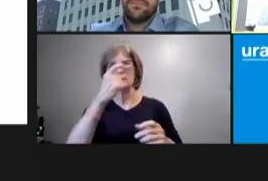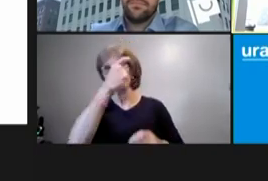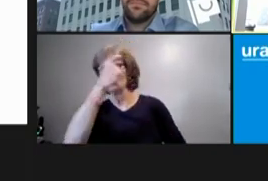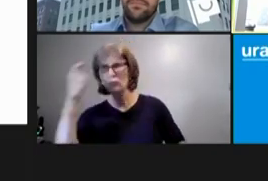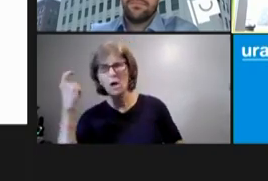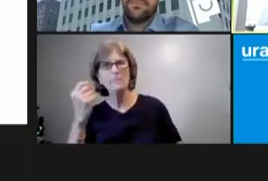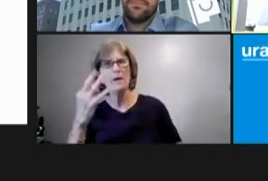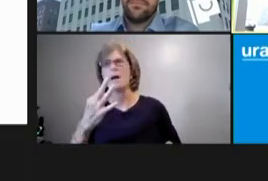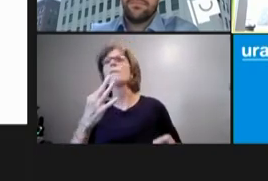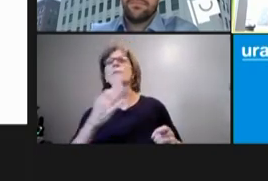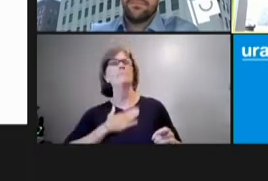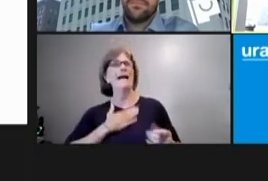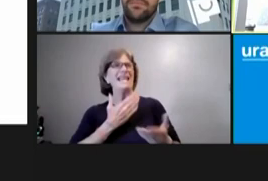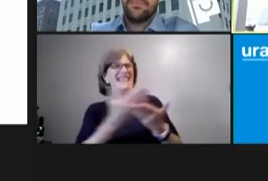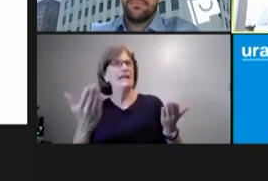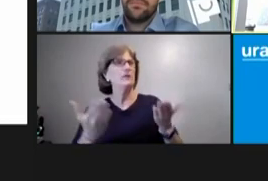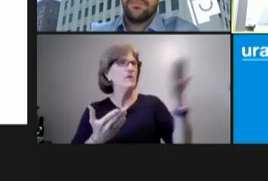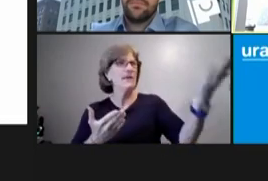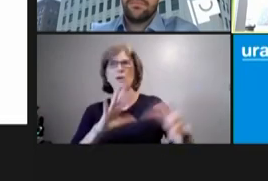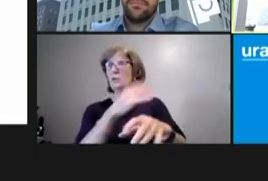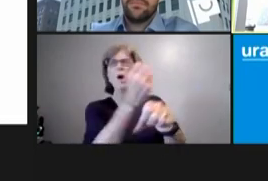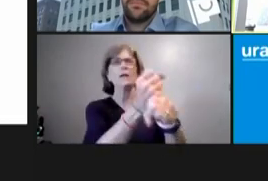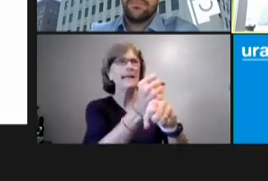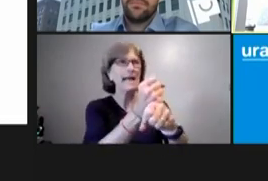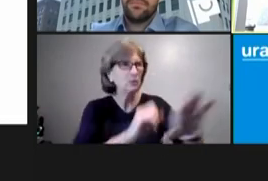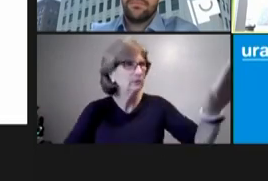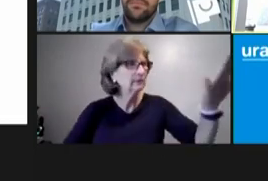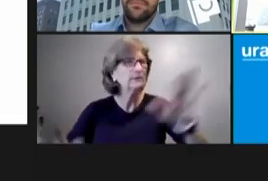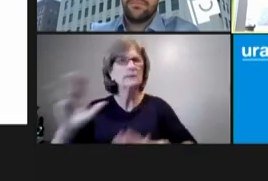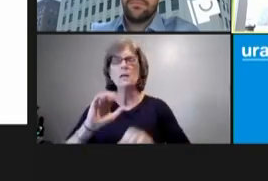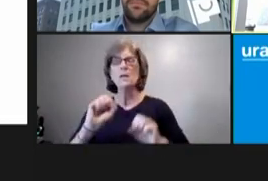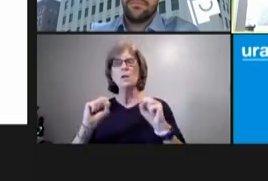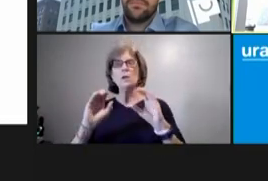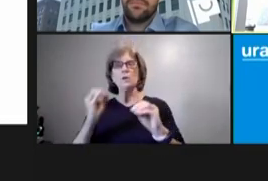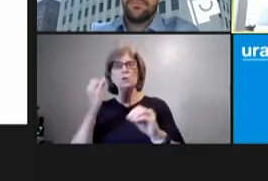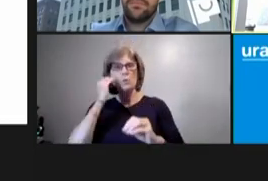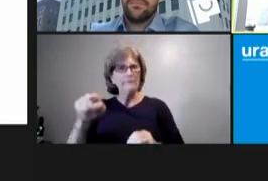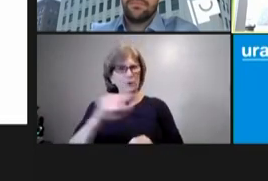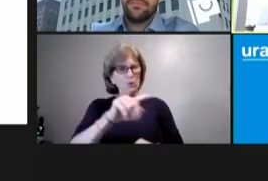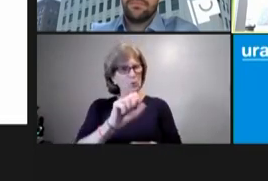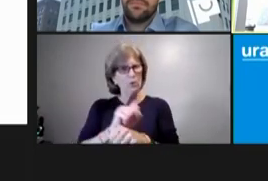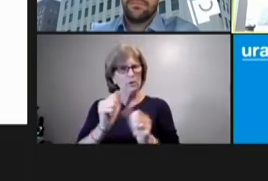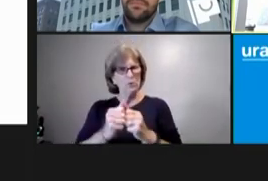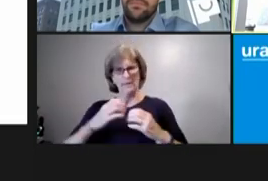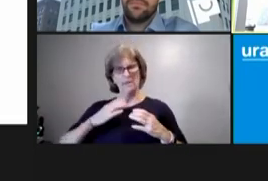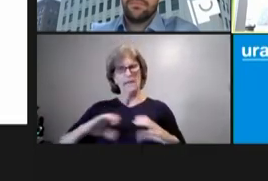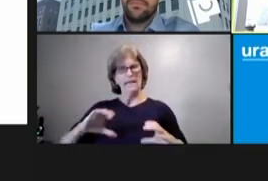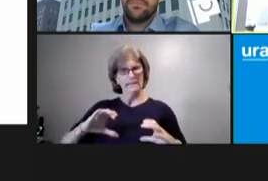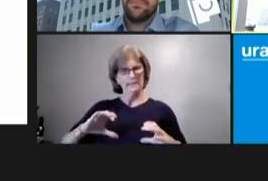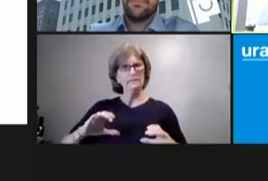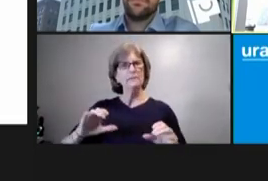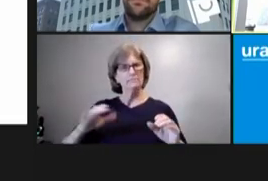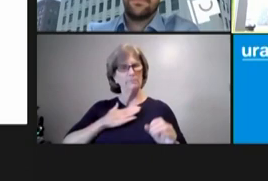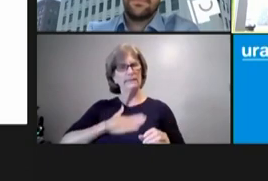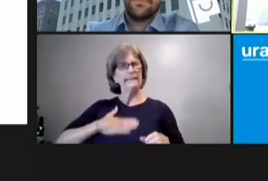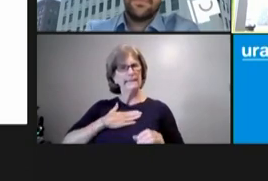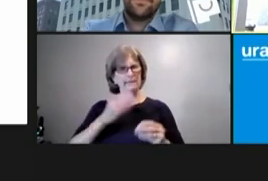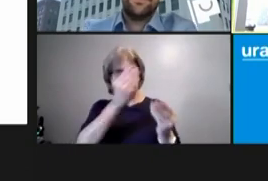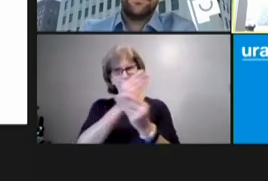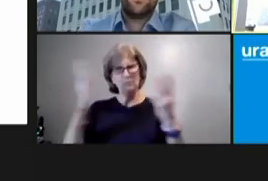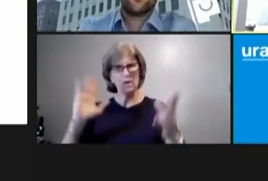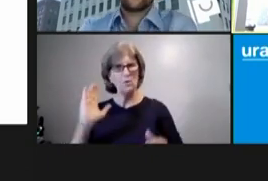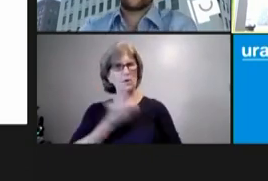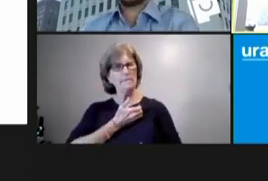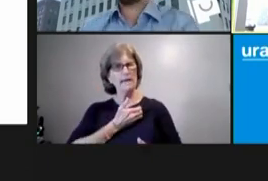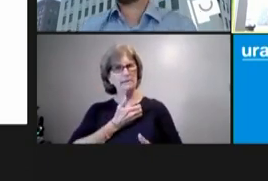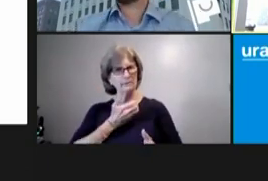if folks are eligible that you're aware of, there are a couple different ways that they can come to us. They